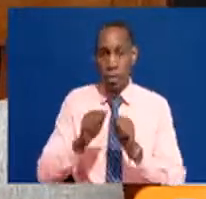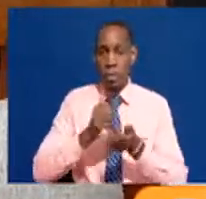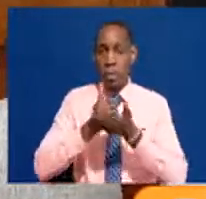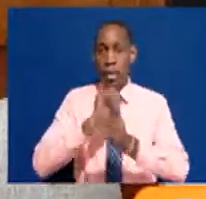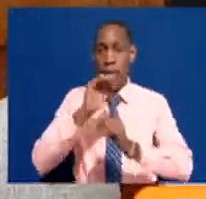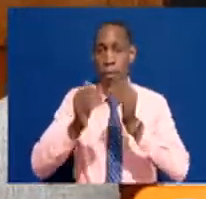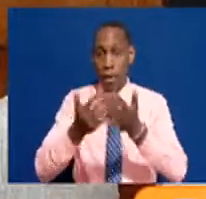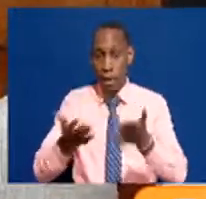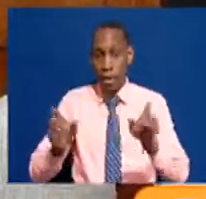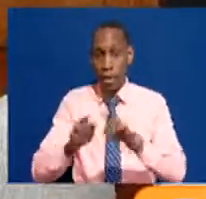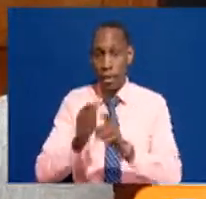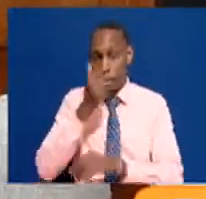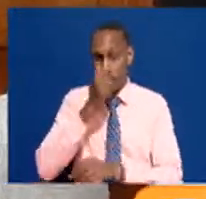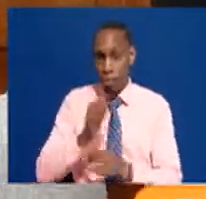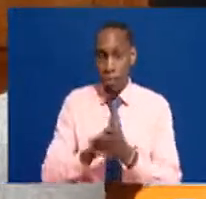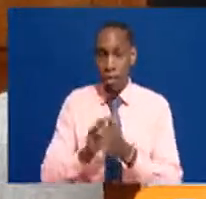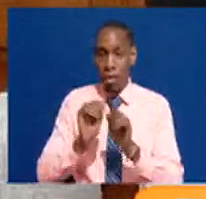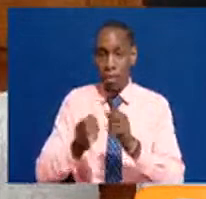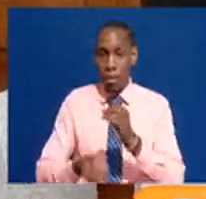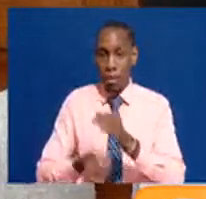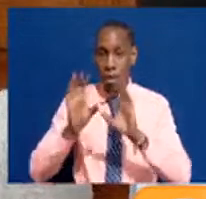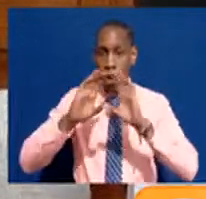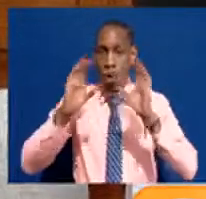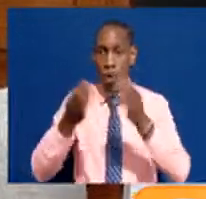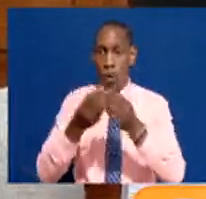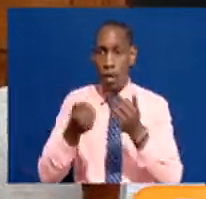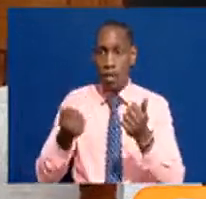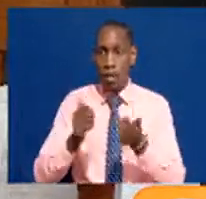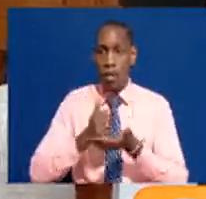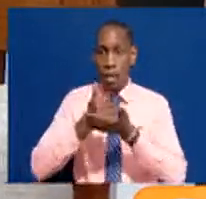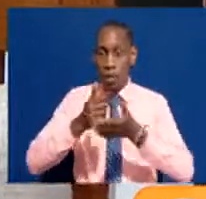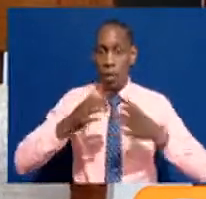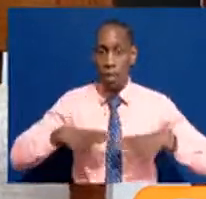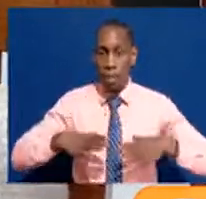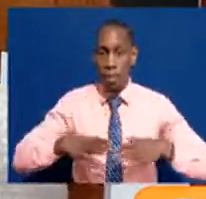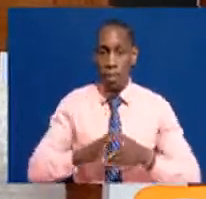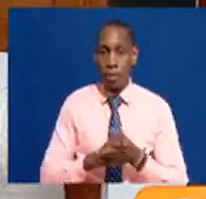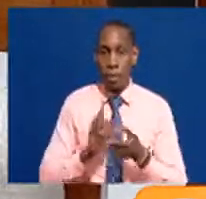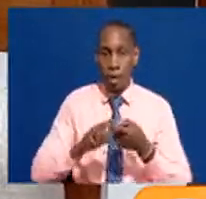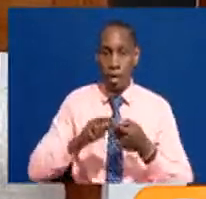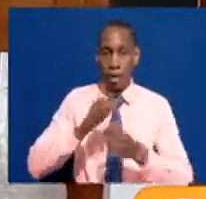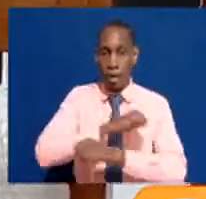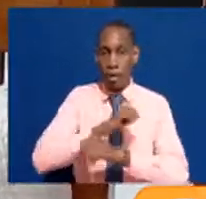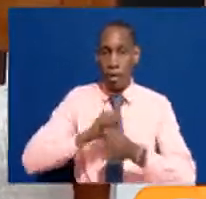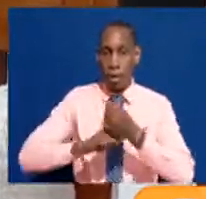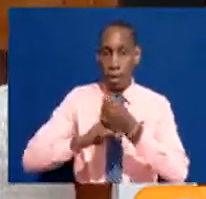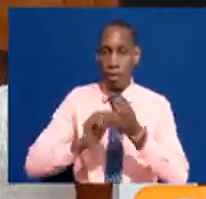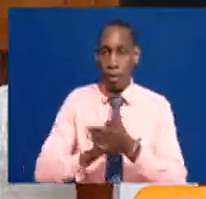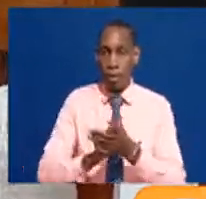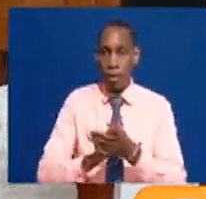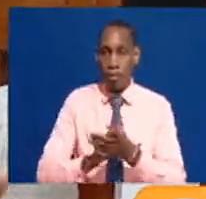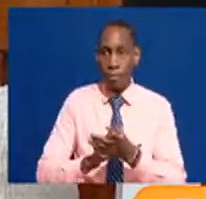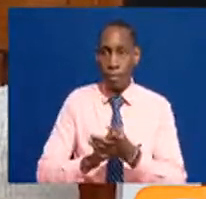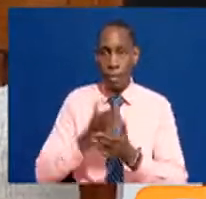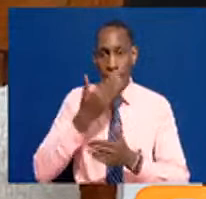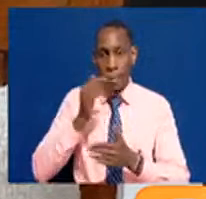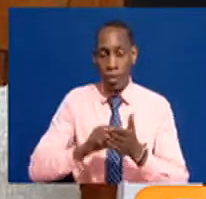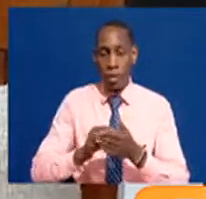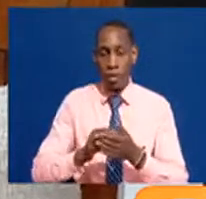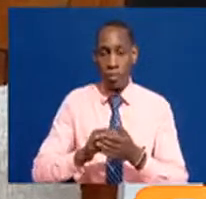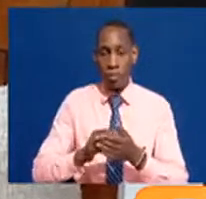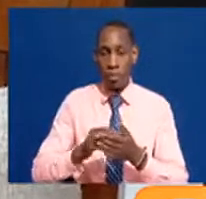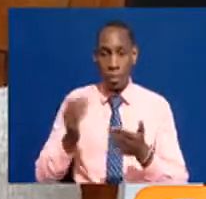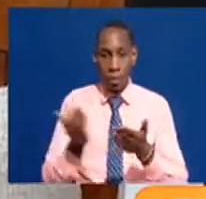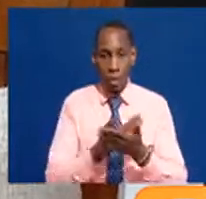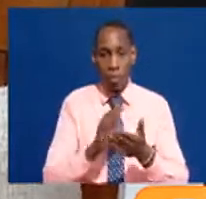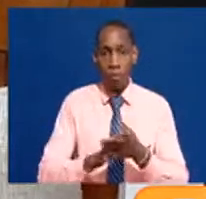everyone, and I wish we could come up with a global solution for helping people. If it's bursaries, forget about it. Let's just give free education.